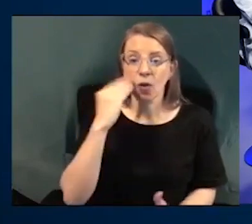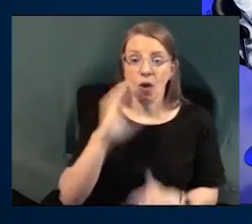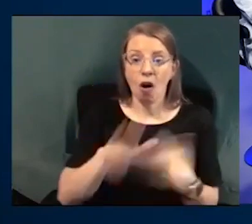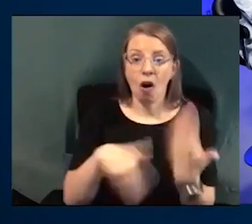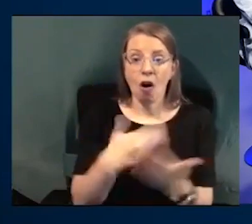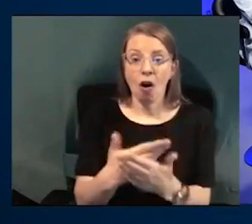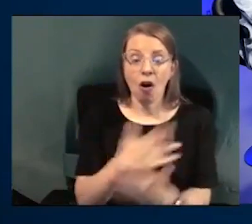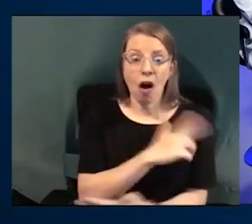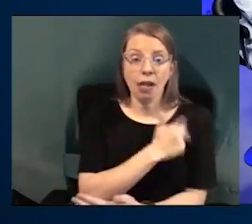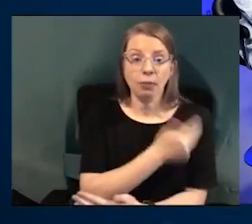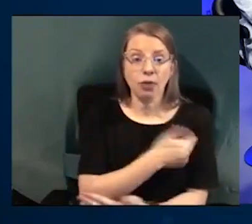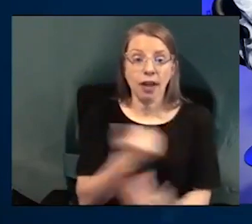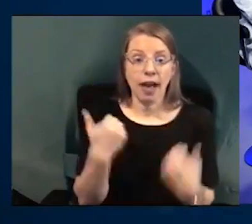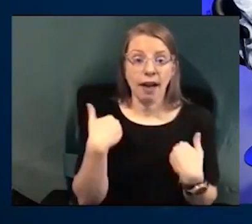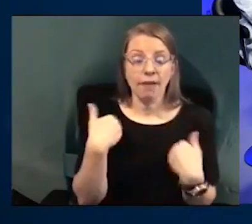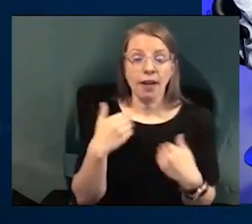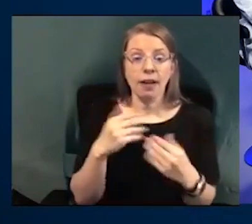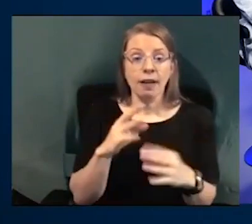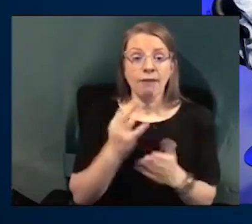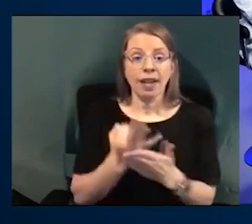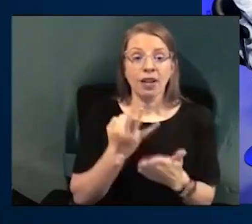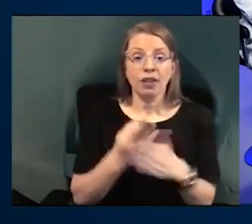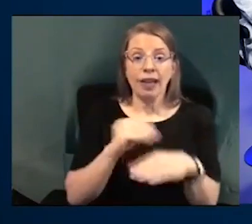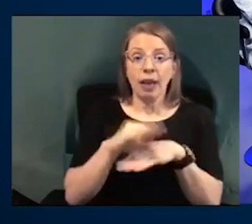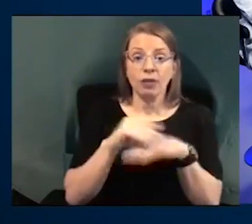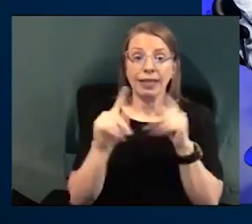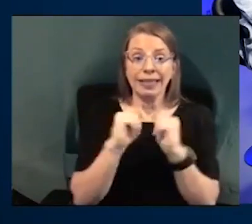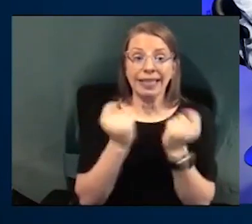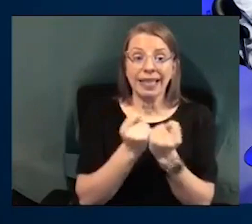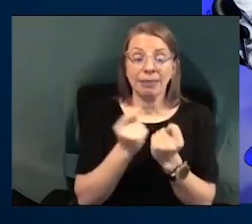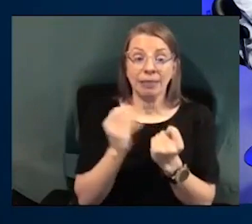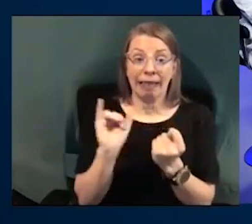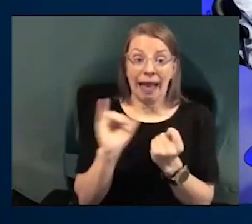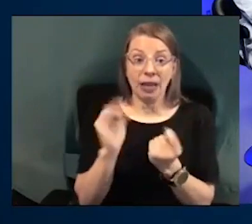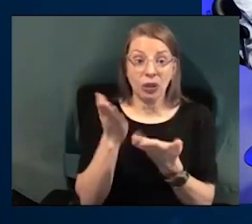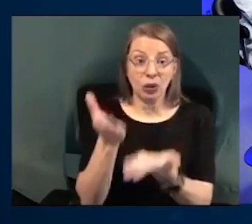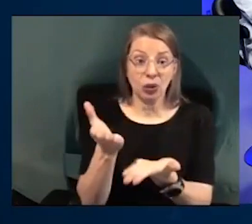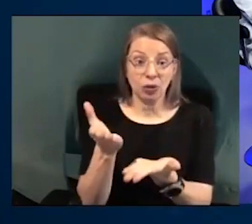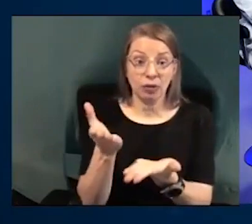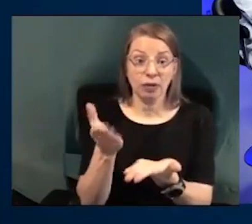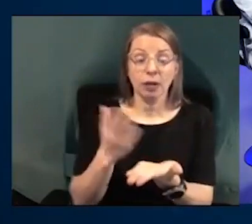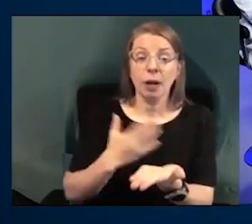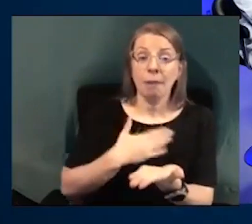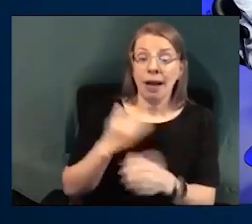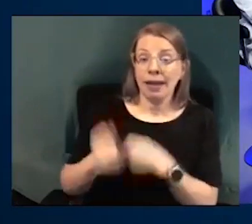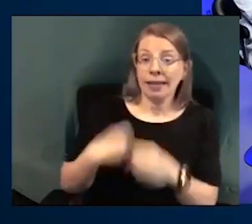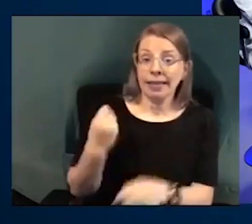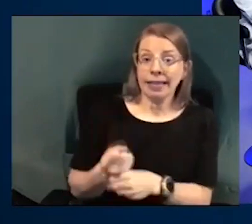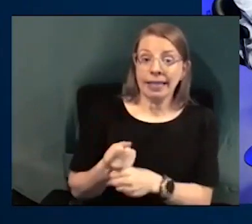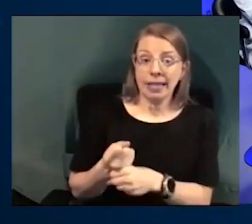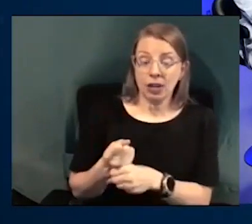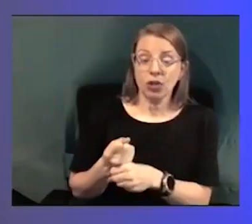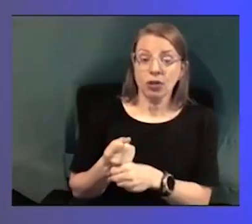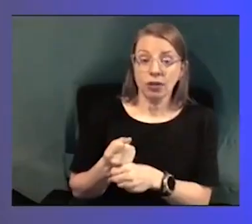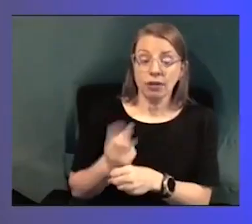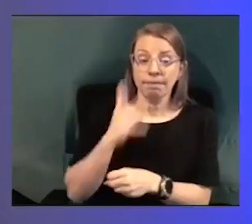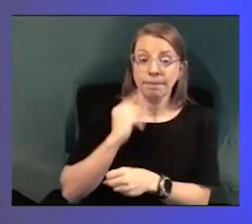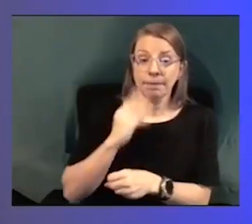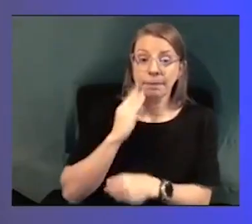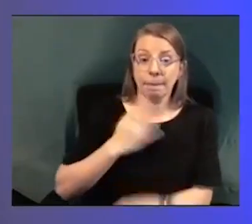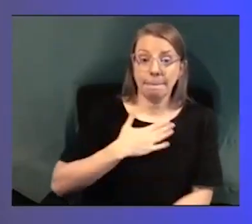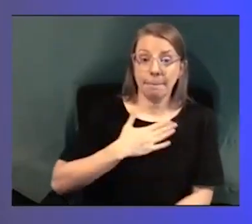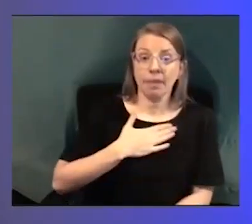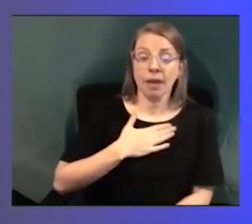like you? I would tell you in my years of experience, the vast majority do. I think for large